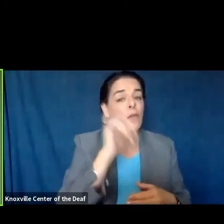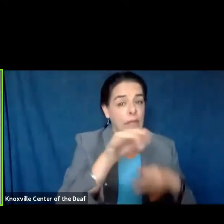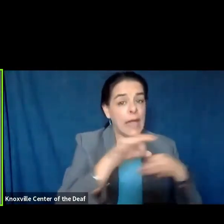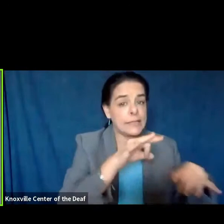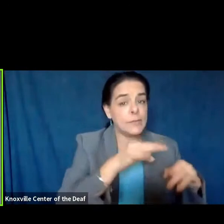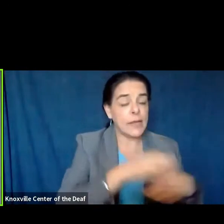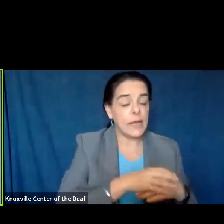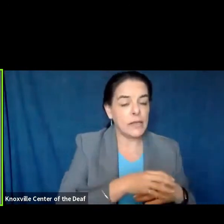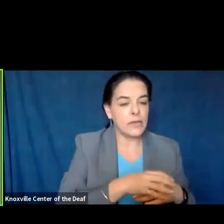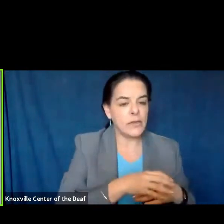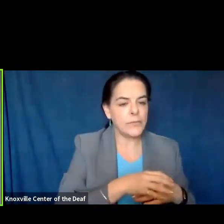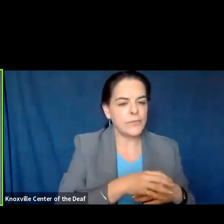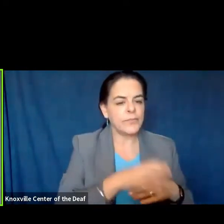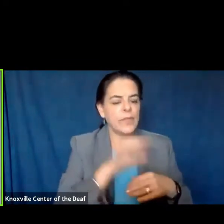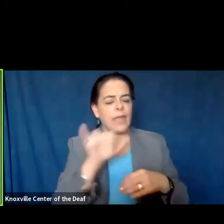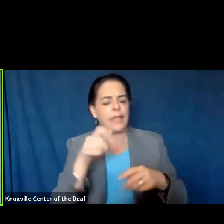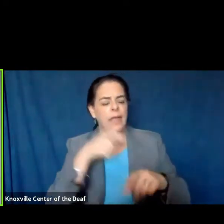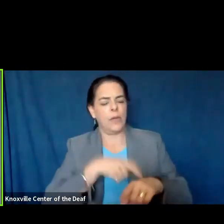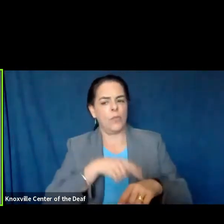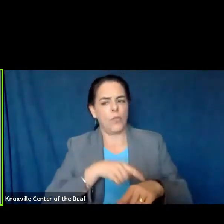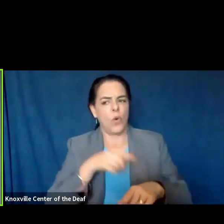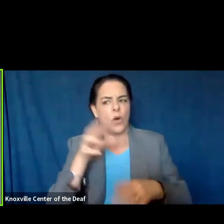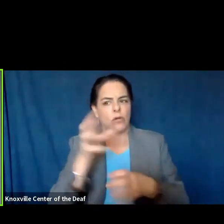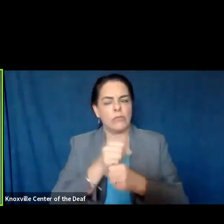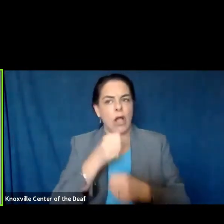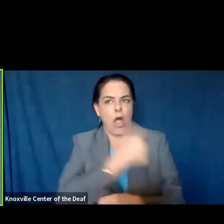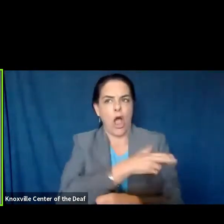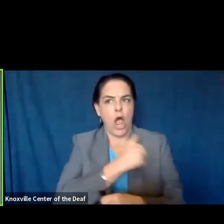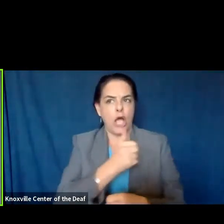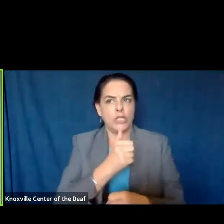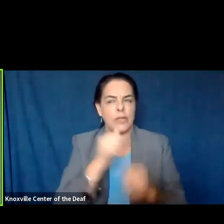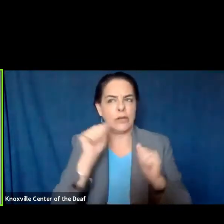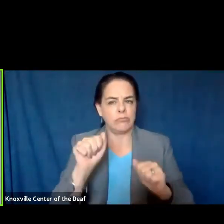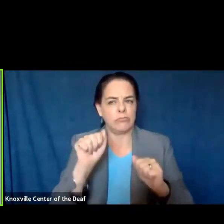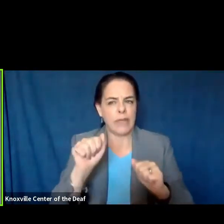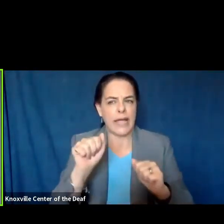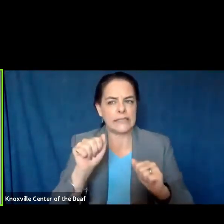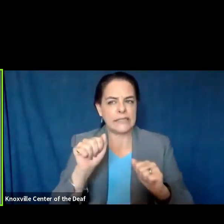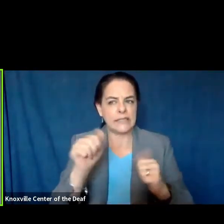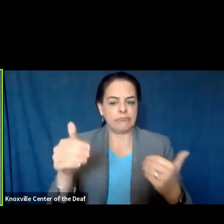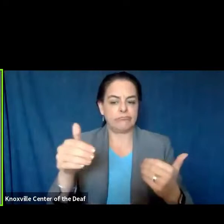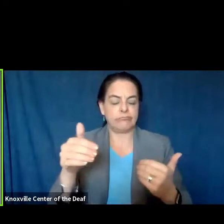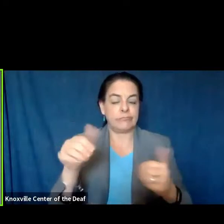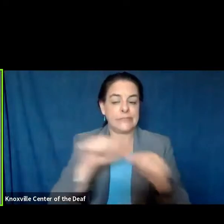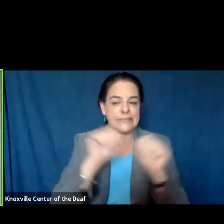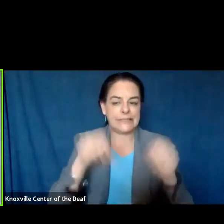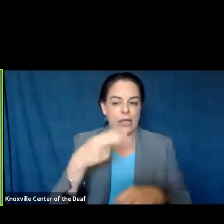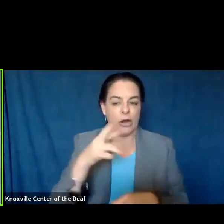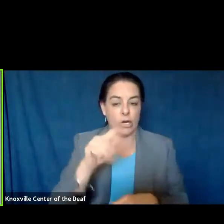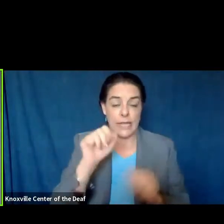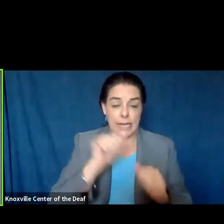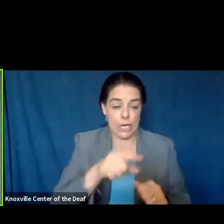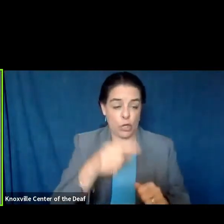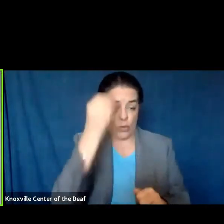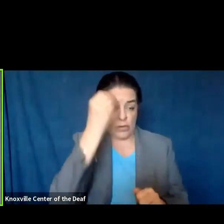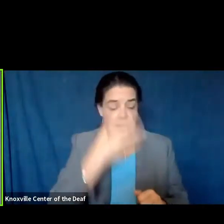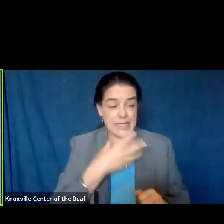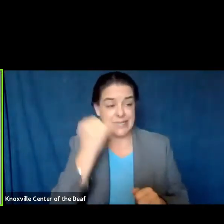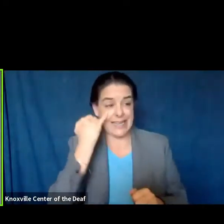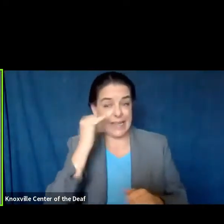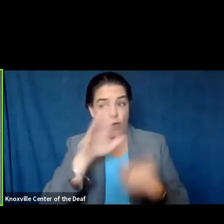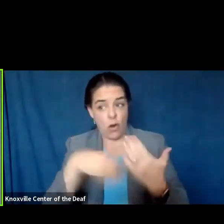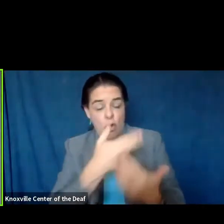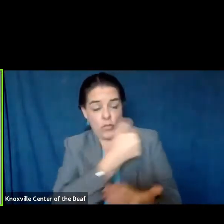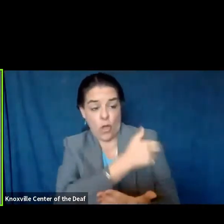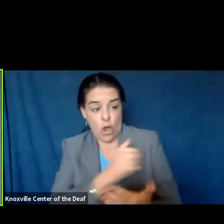the point to pull the hospital bed capacity data from the HERT system, can you tell if all the hospitals in our region have reported? For example,